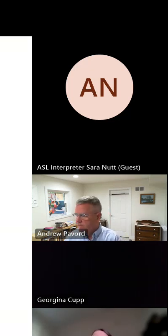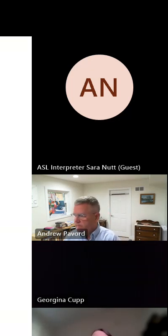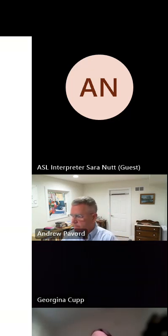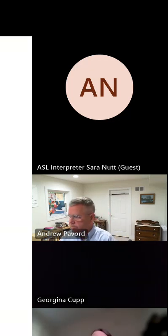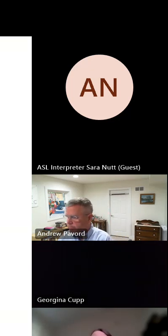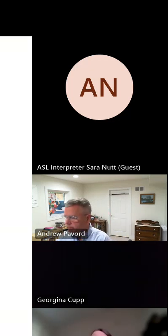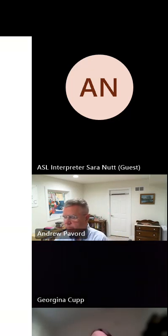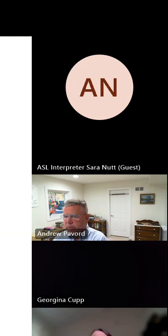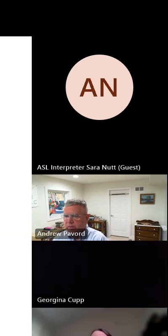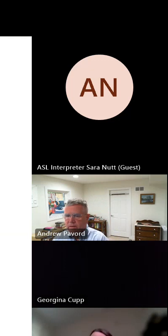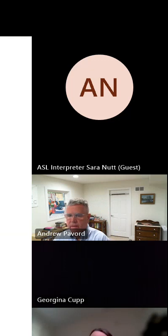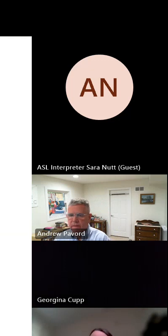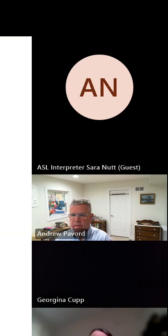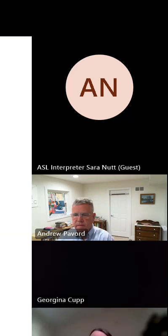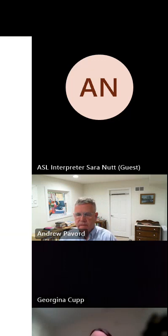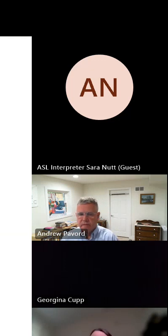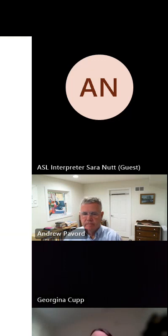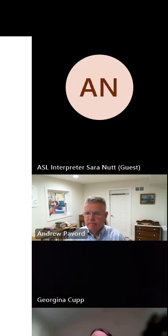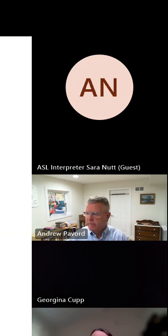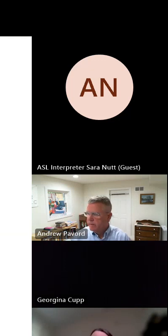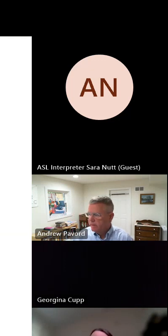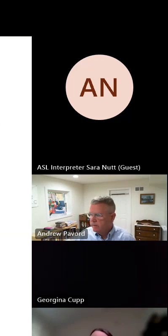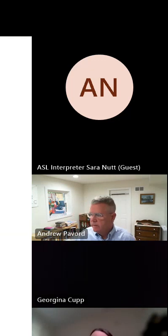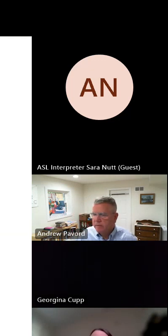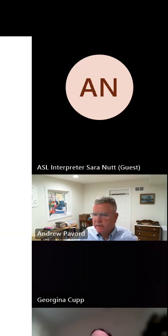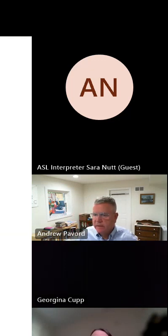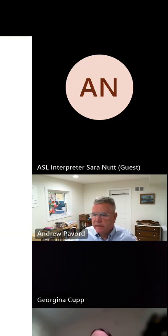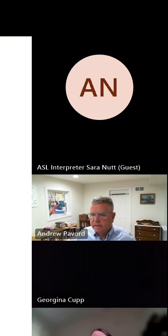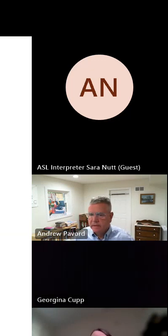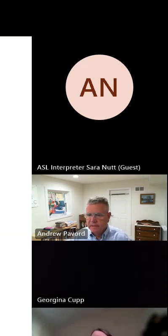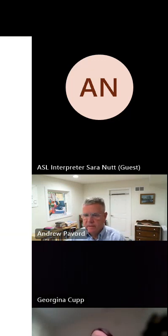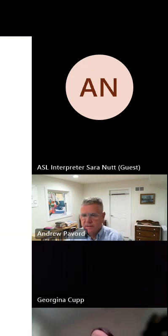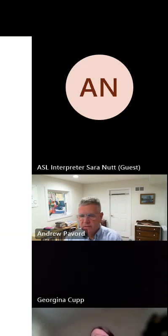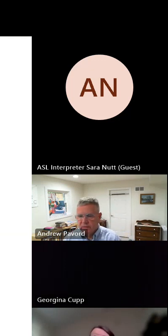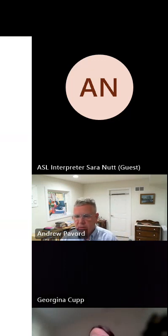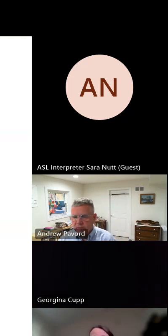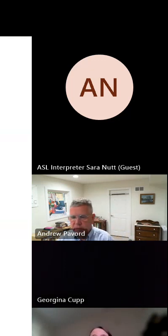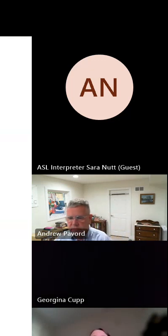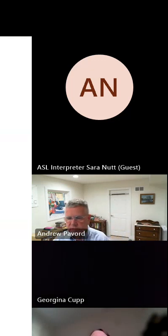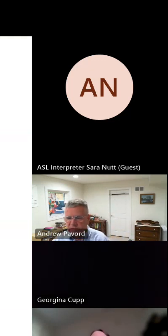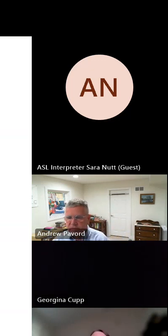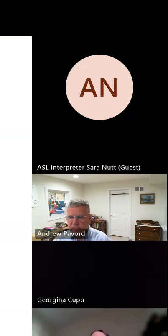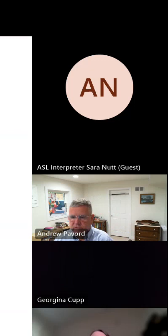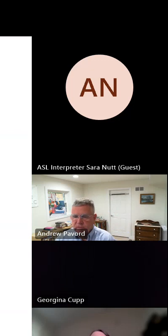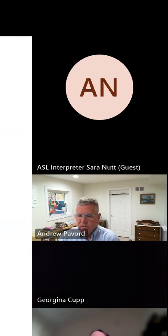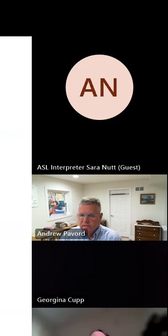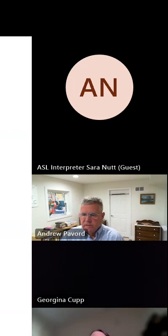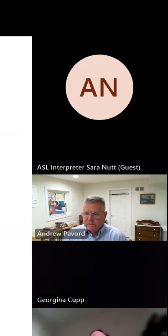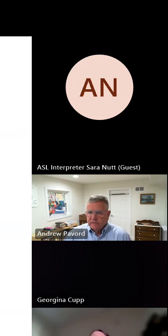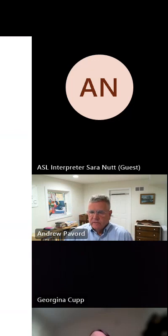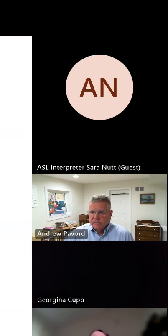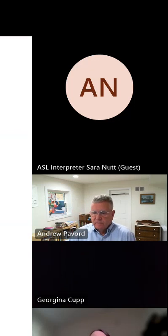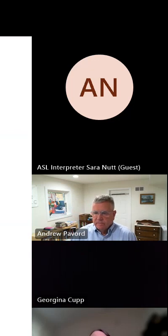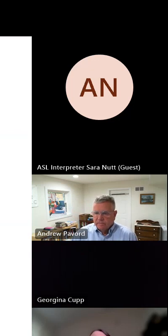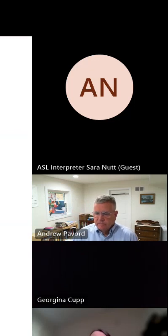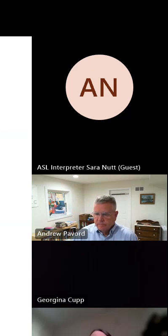but the balance of borrowing authority tends to be in credit programs where agencies